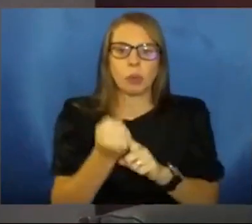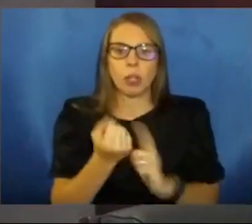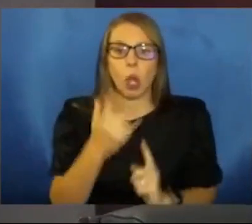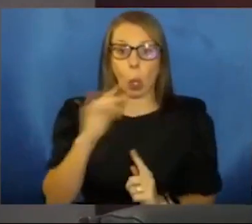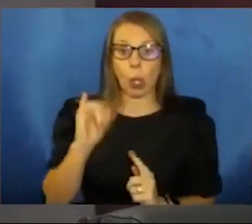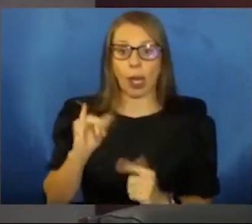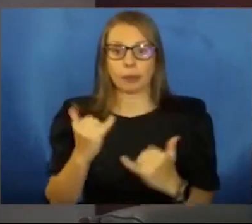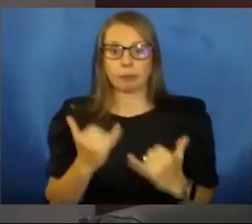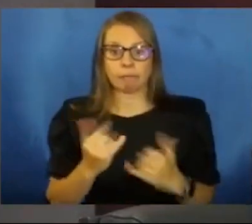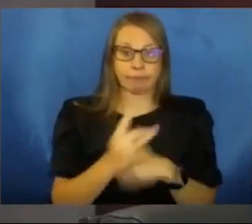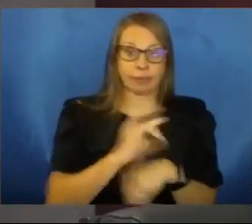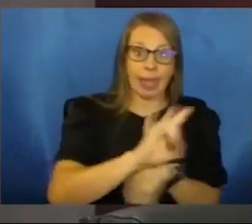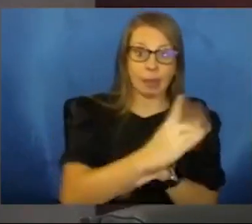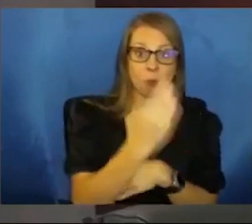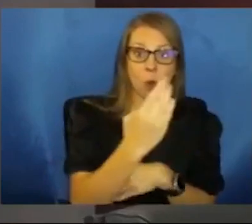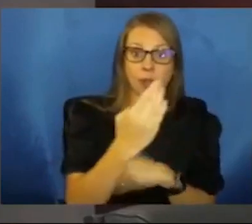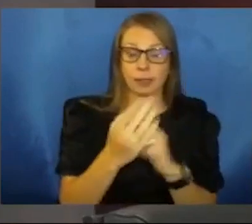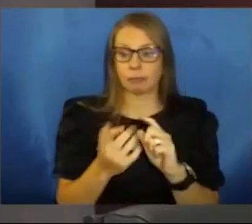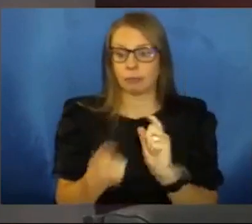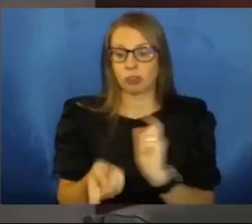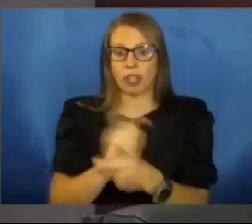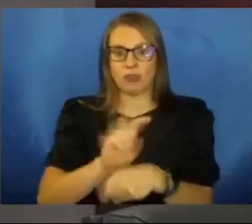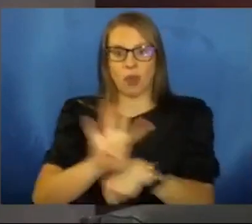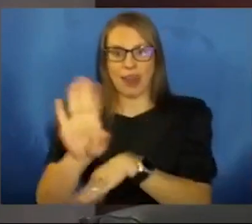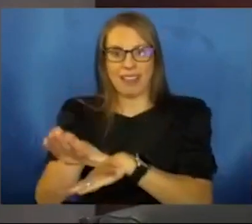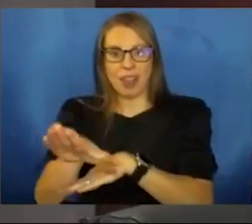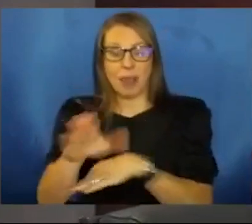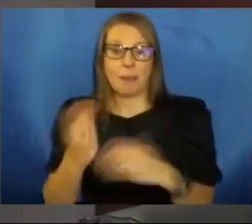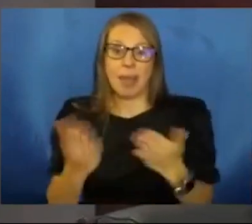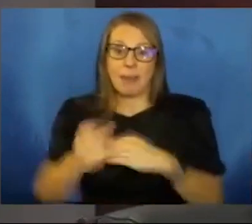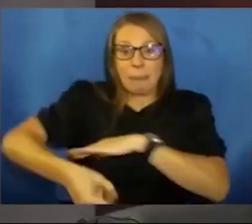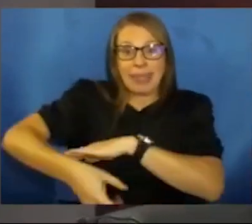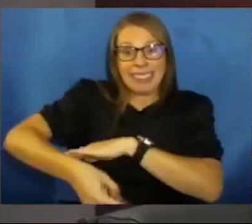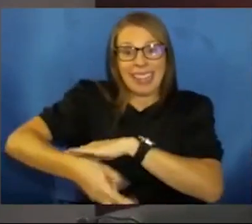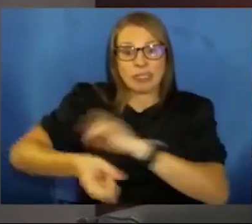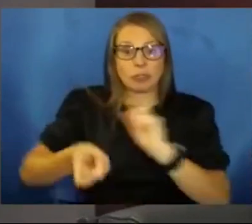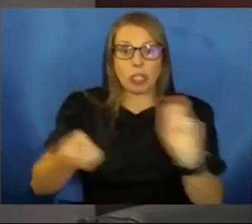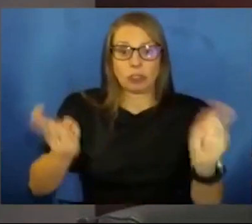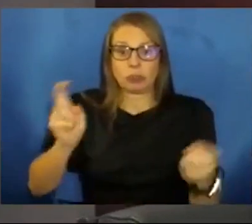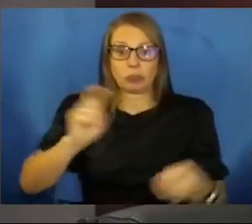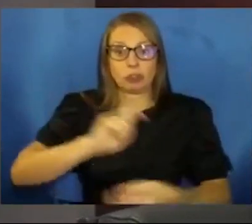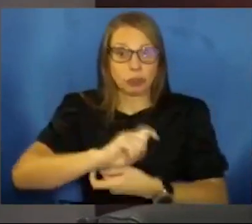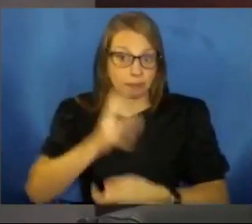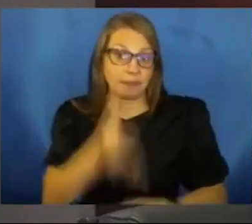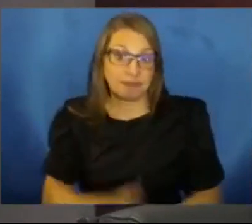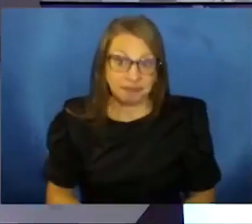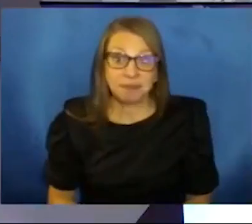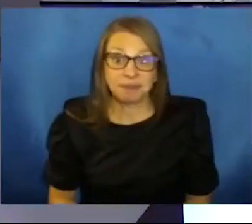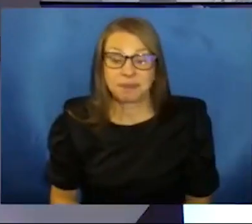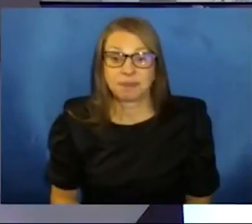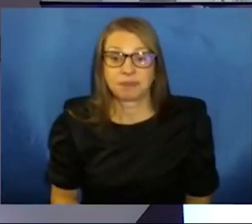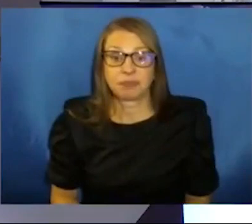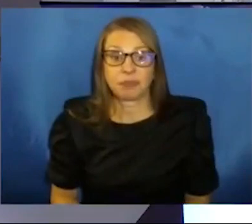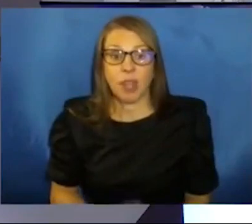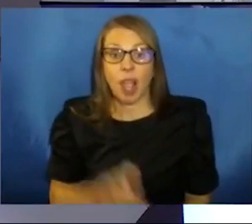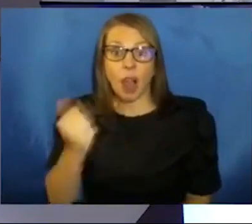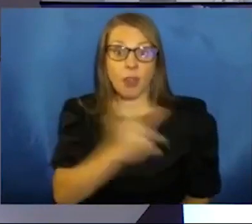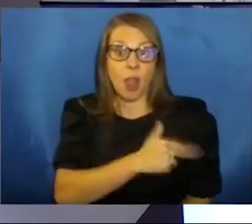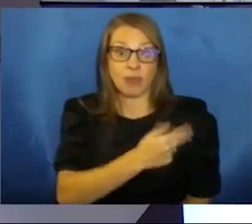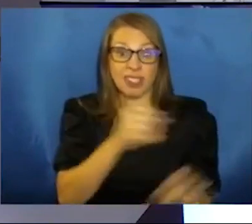terms of our capacity. But really, every single call comes in, we match that with our capacity at the moment. And so it is a very fluid